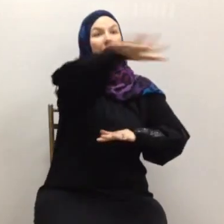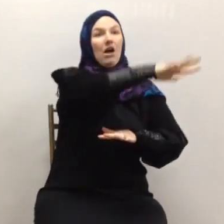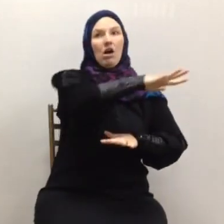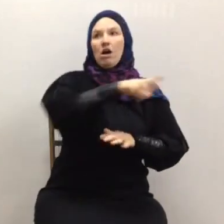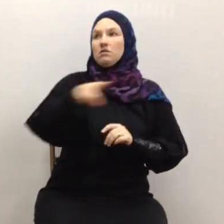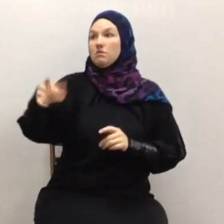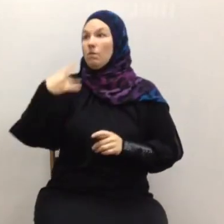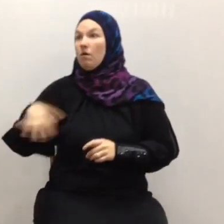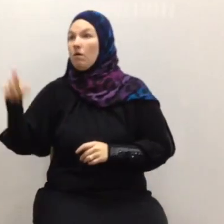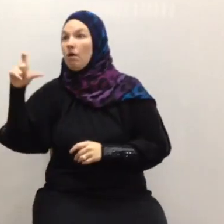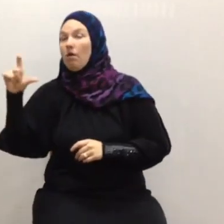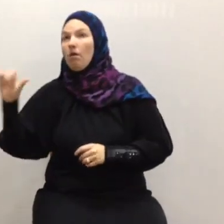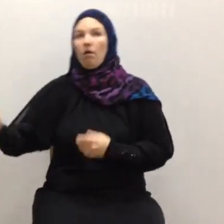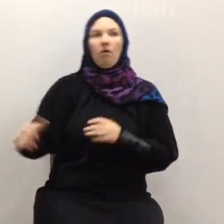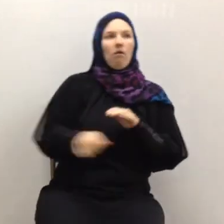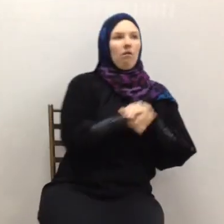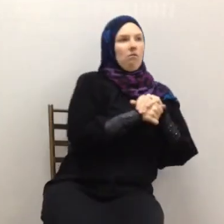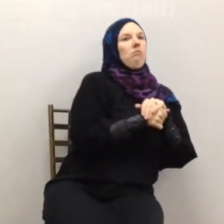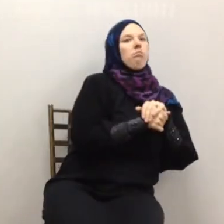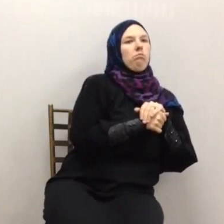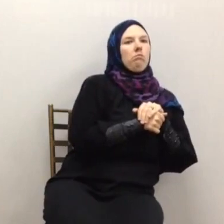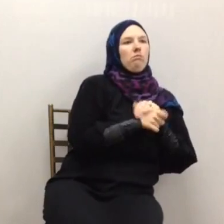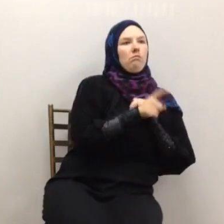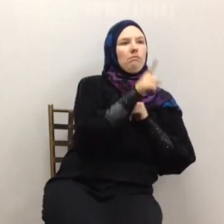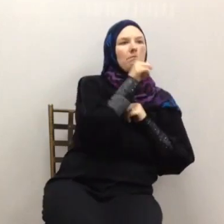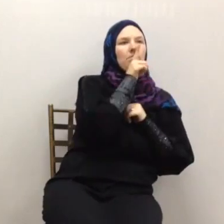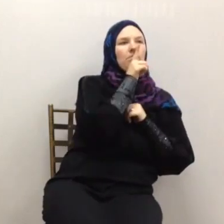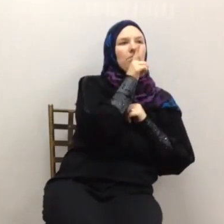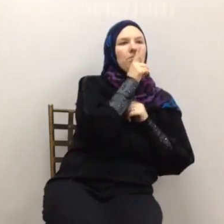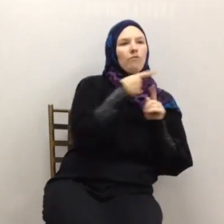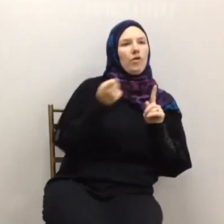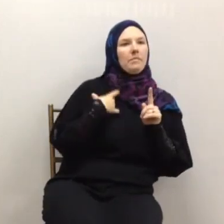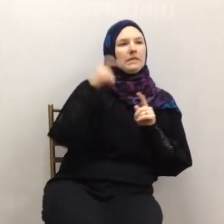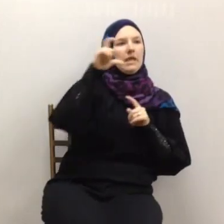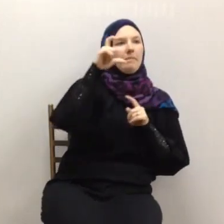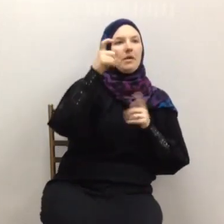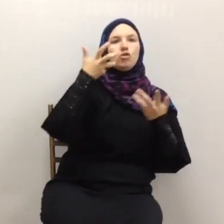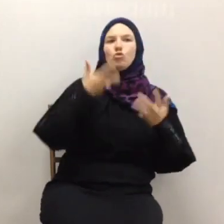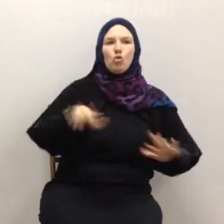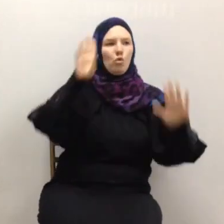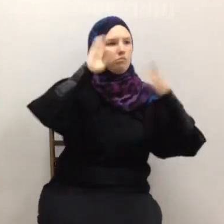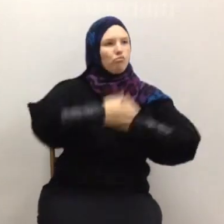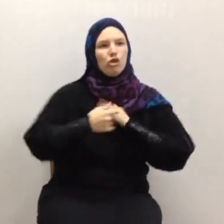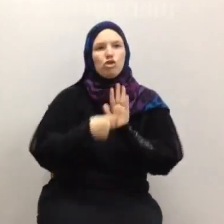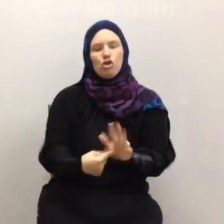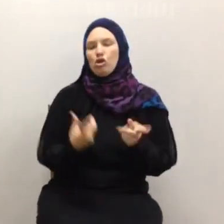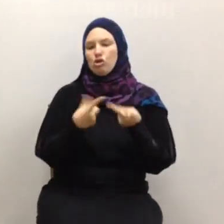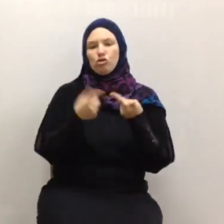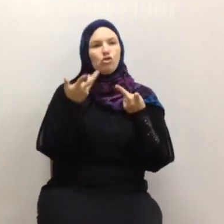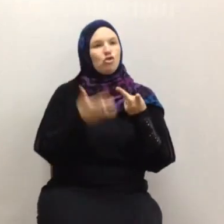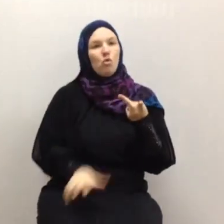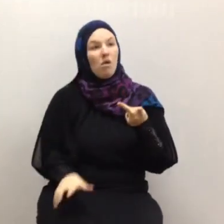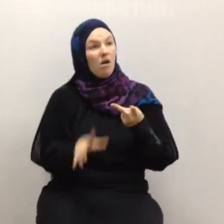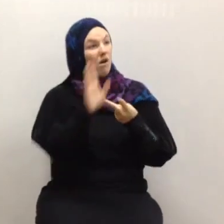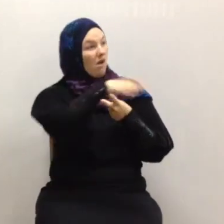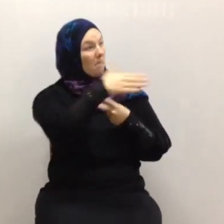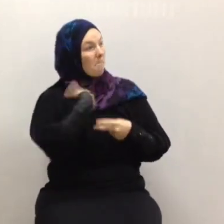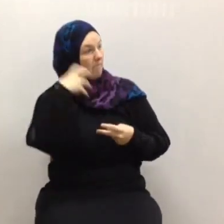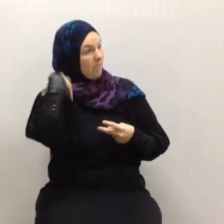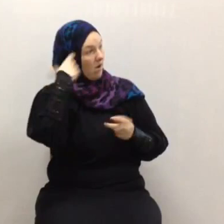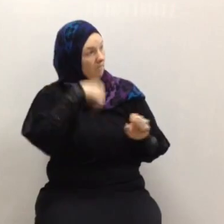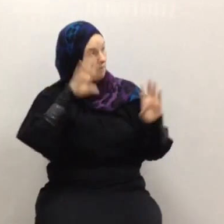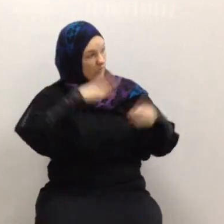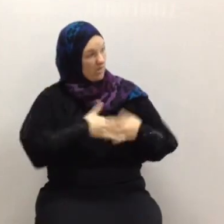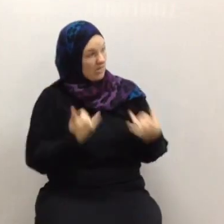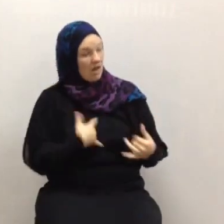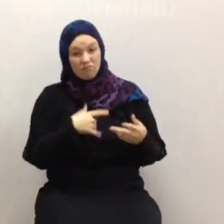our Islam. They don't want to pray. They don't want to ask to pray in their office. because they don't want to be known even